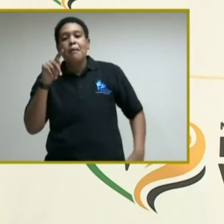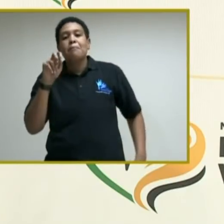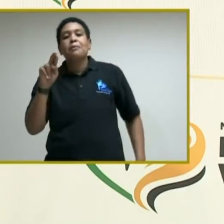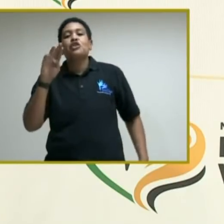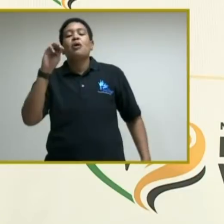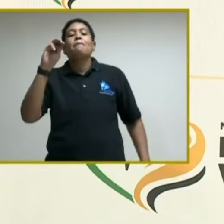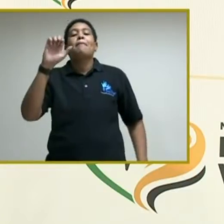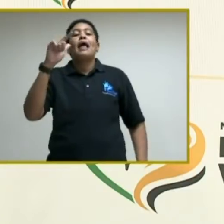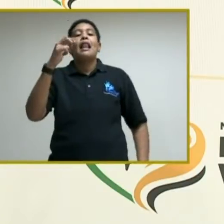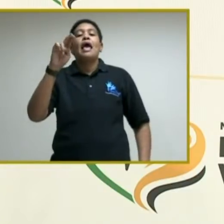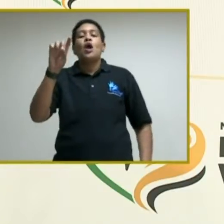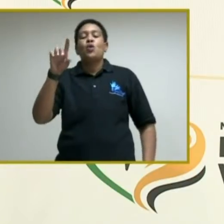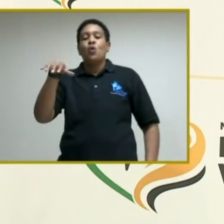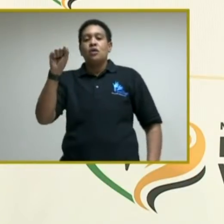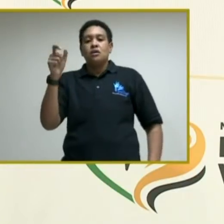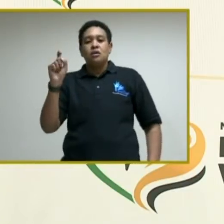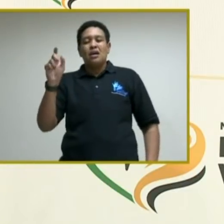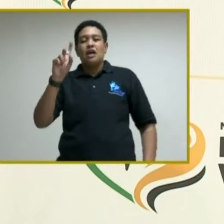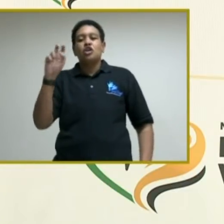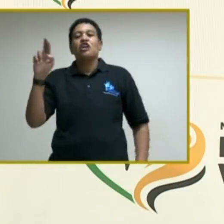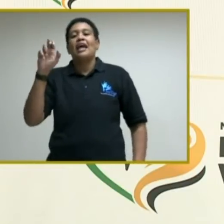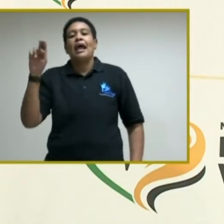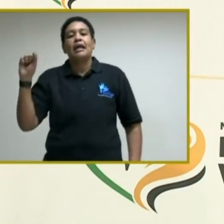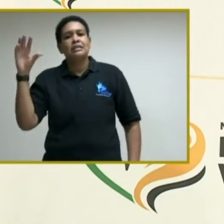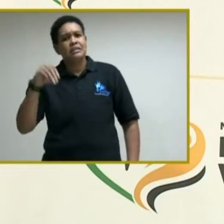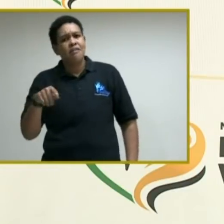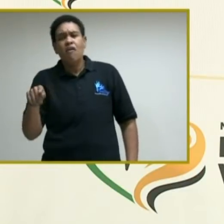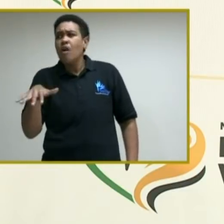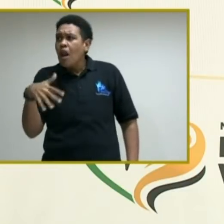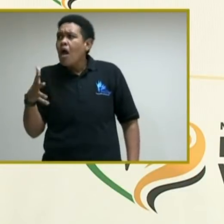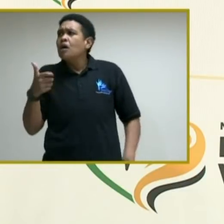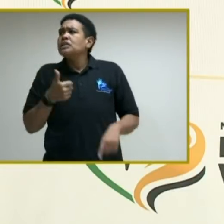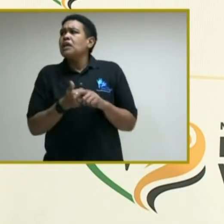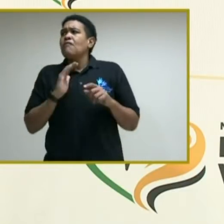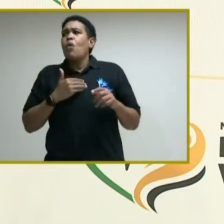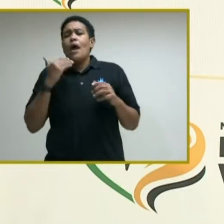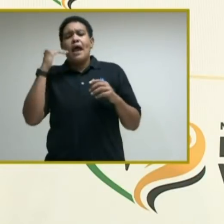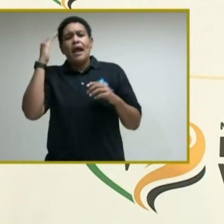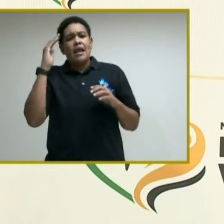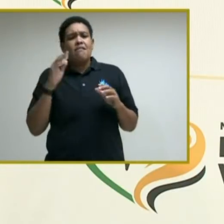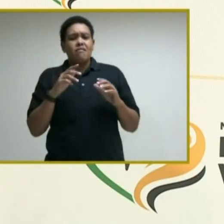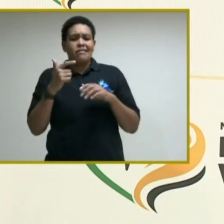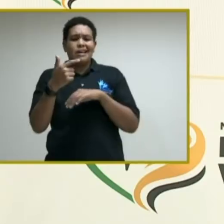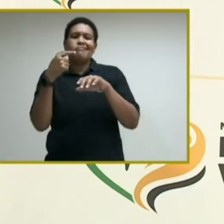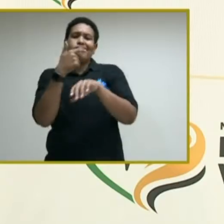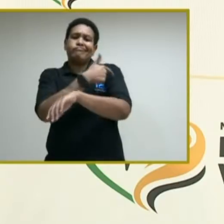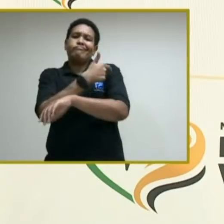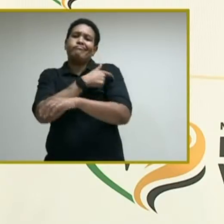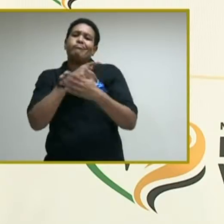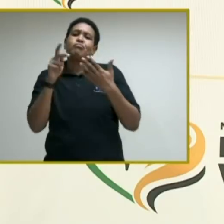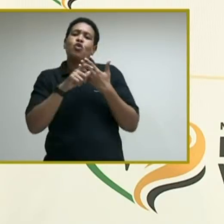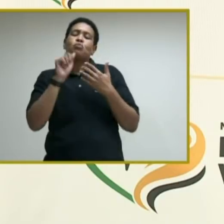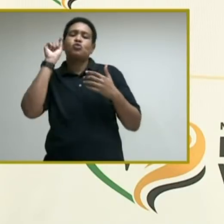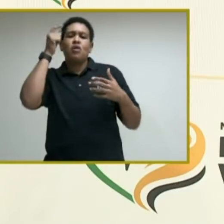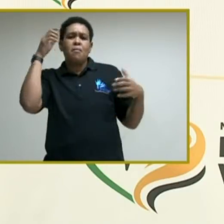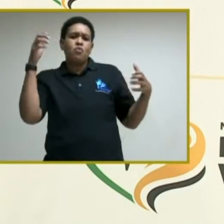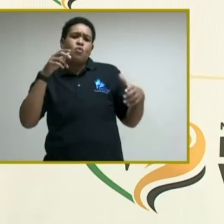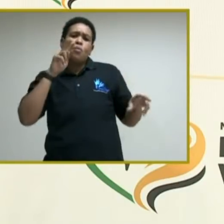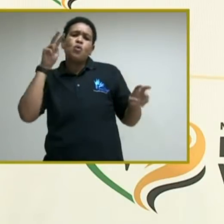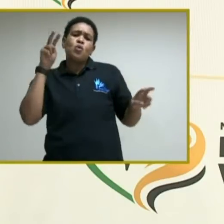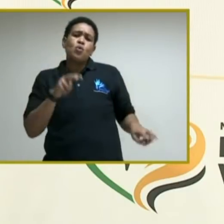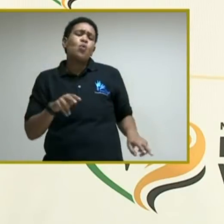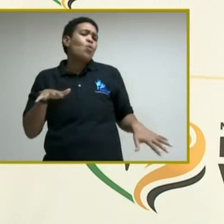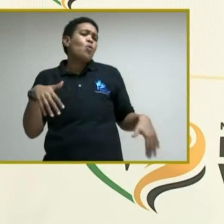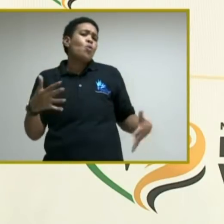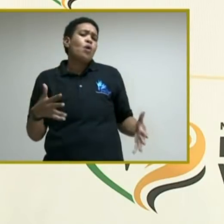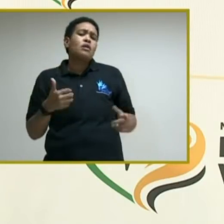Meledo. Dr. Ennis is very prominent there, our head of our immunization program. So Cabinet is going to be looking at the